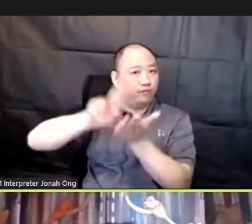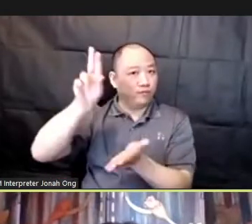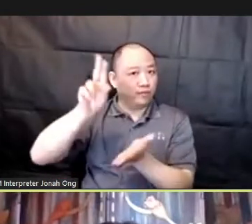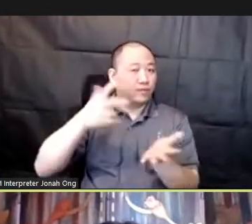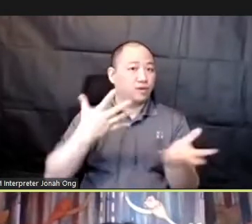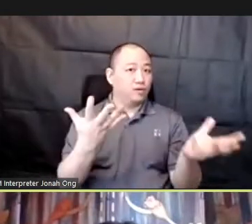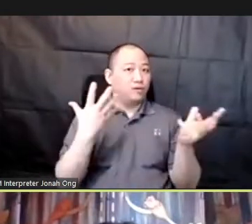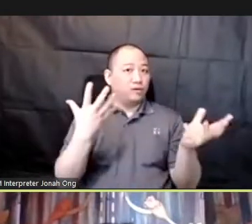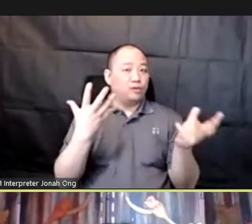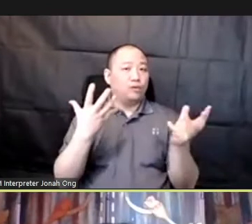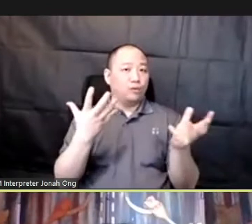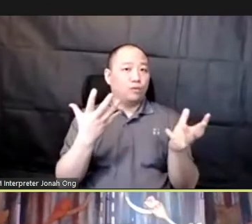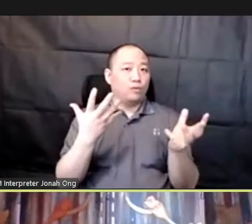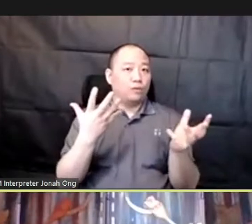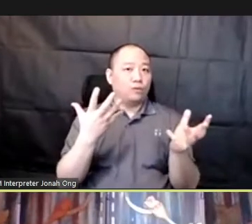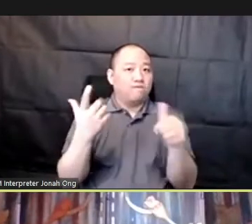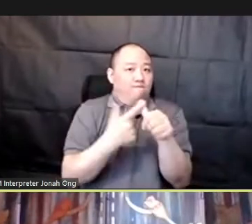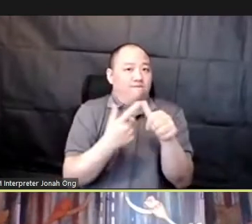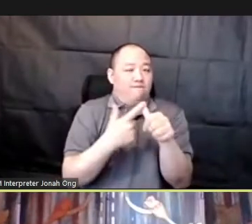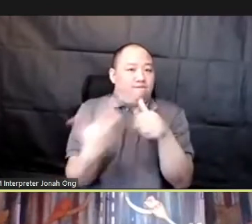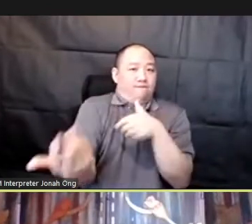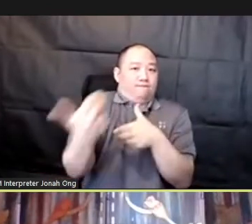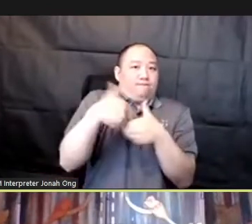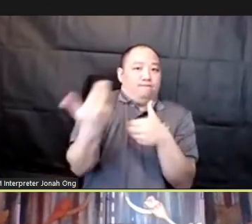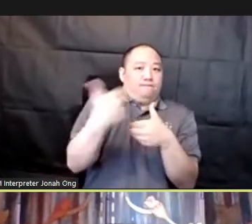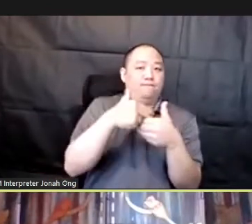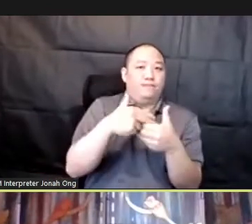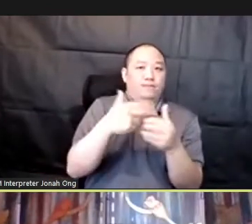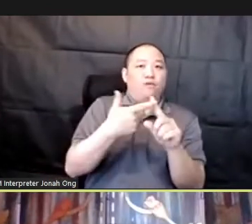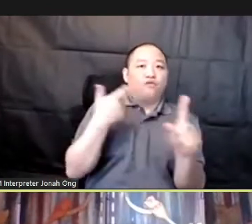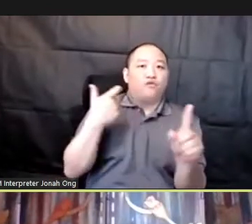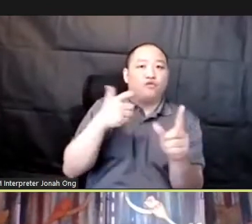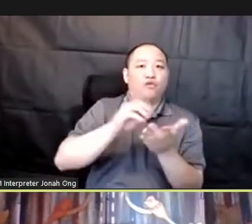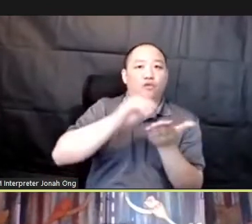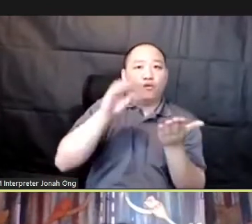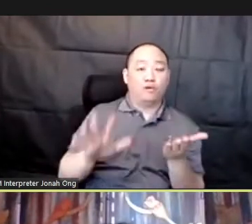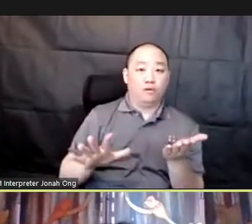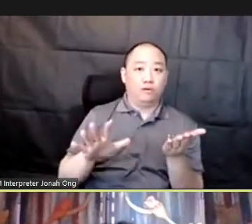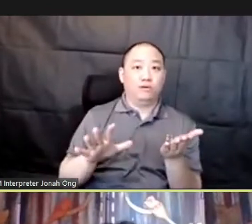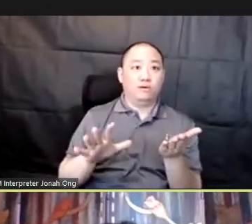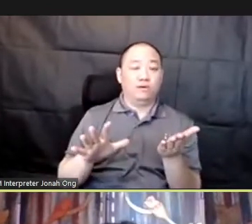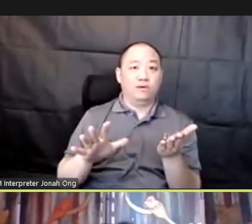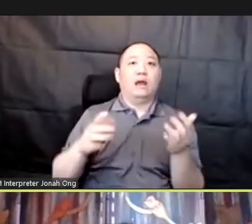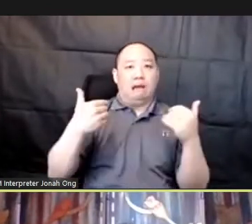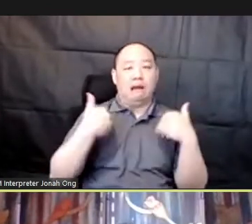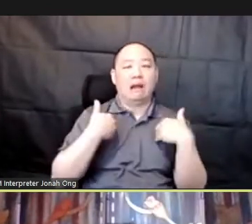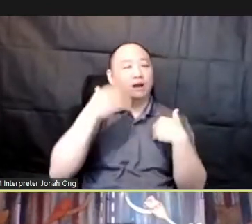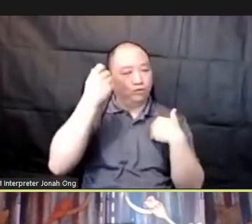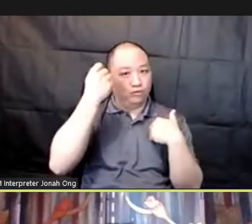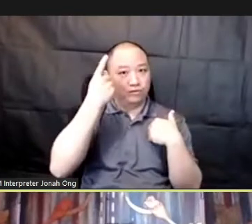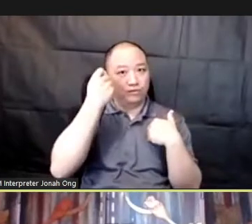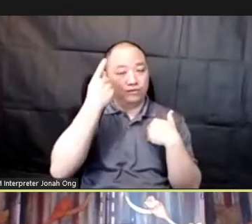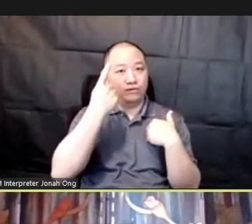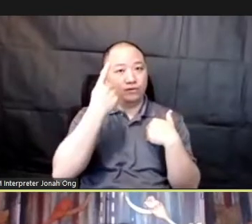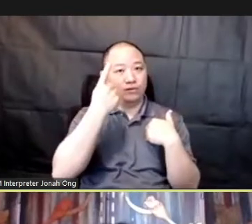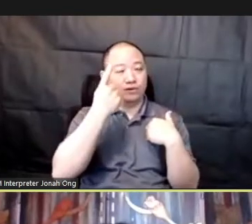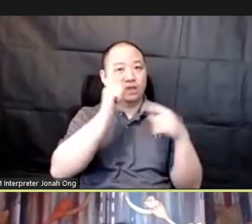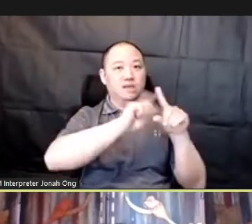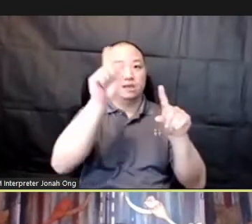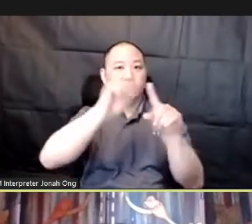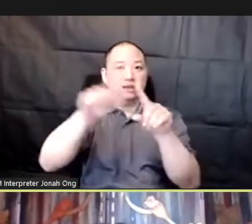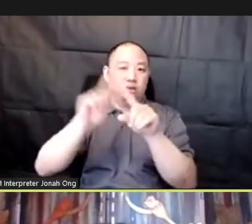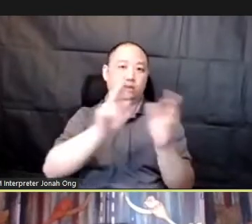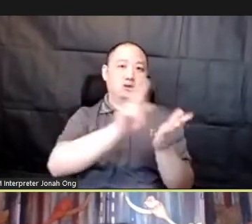students on board first, and kind of also understand the fact that each university is different. So we do need input from the students